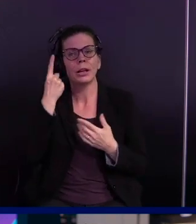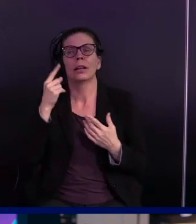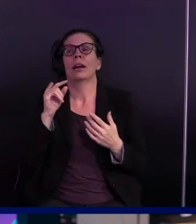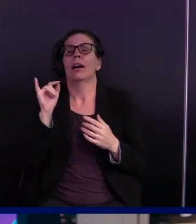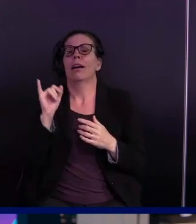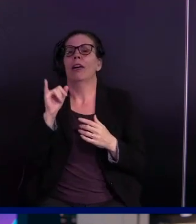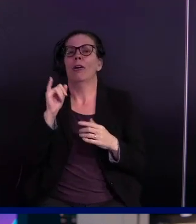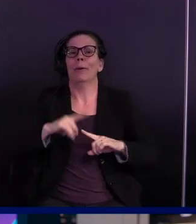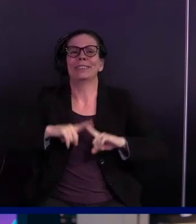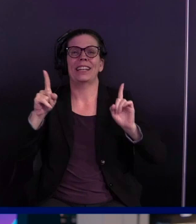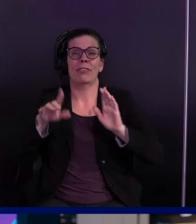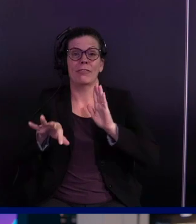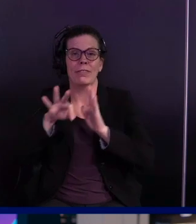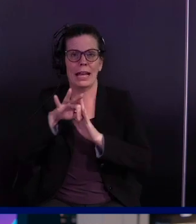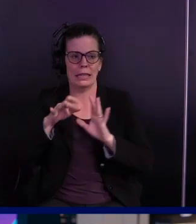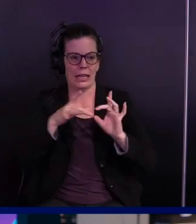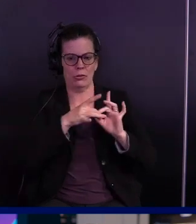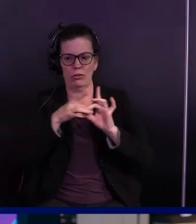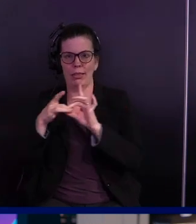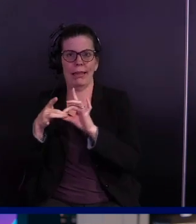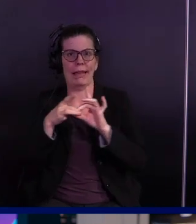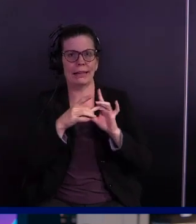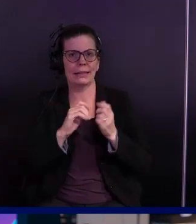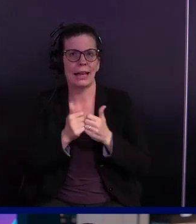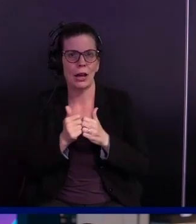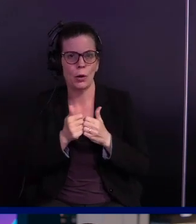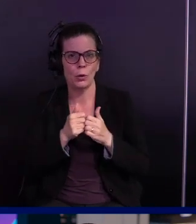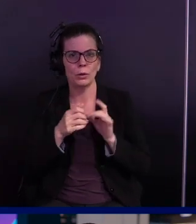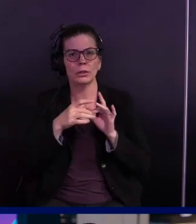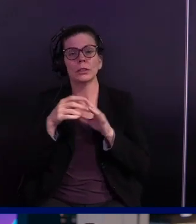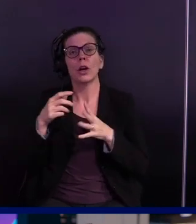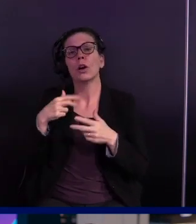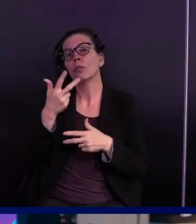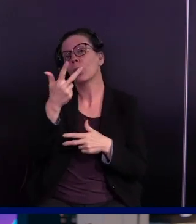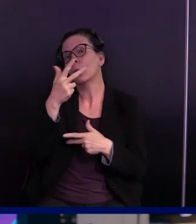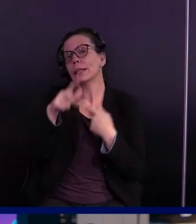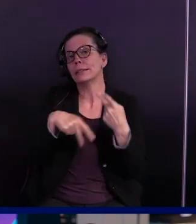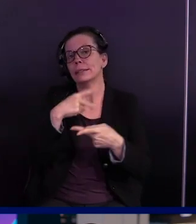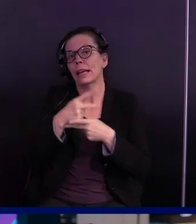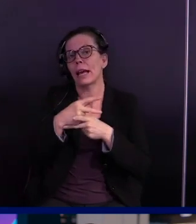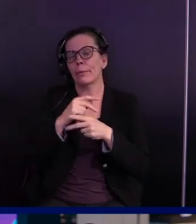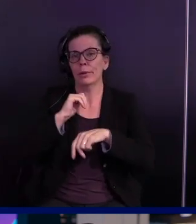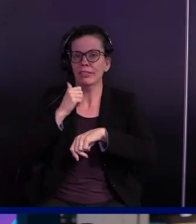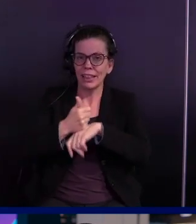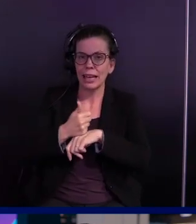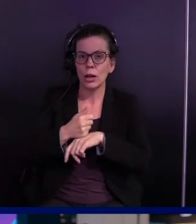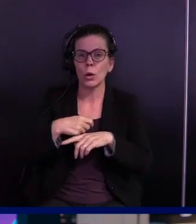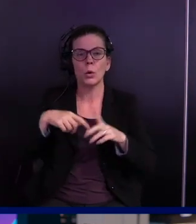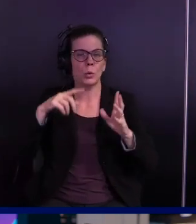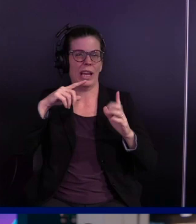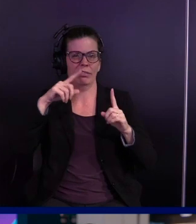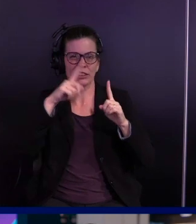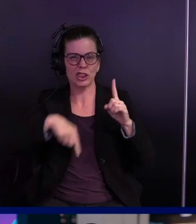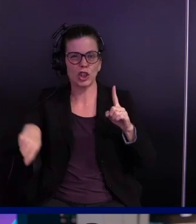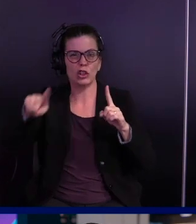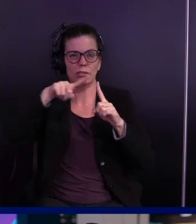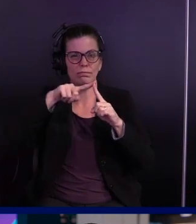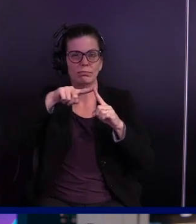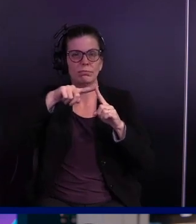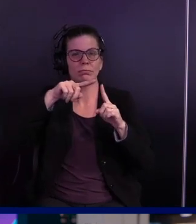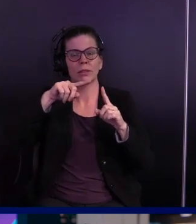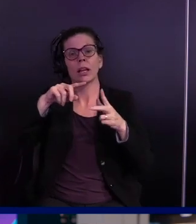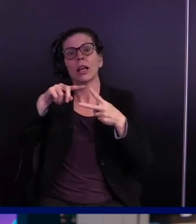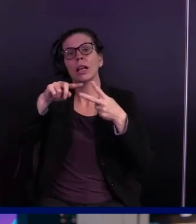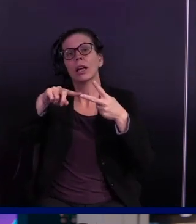your different findings and how they're related together, right? We have 3 types of layouts. We have like circle layout and